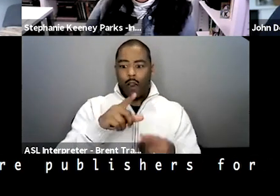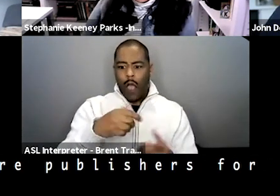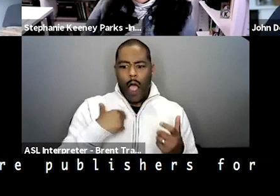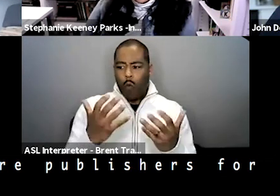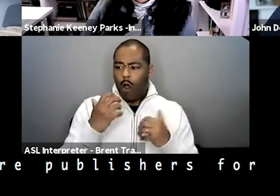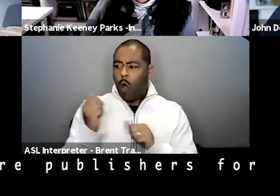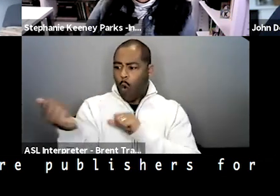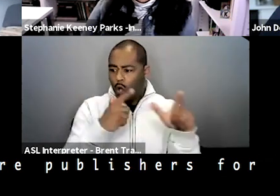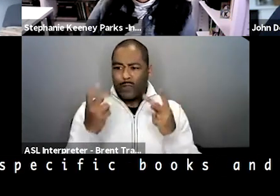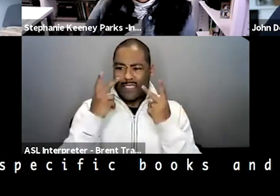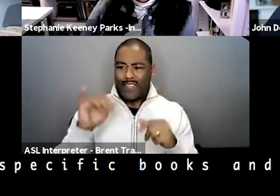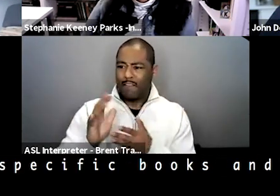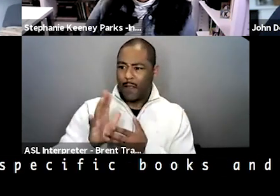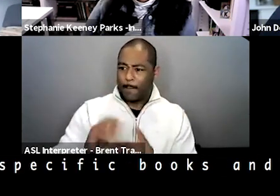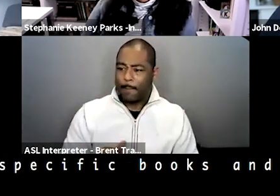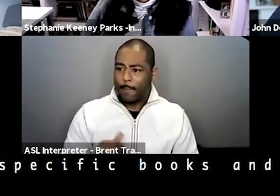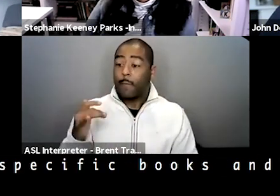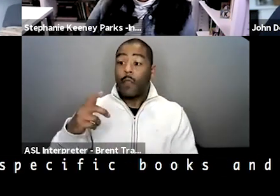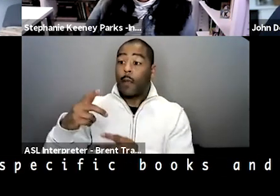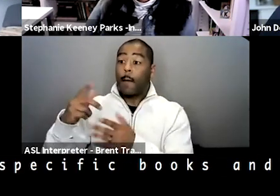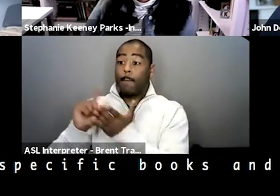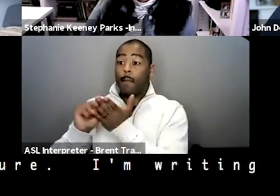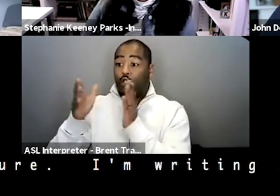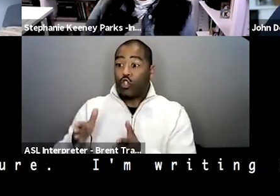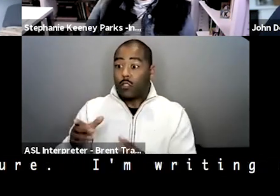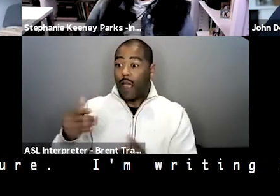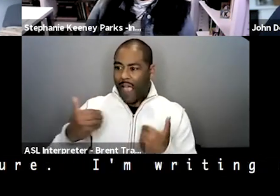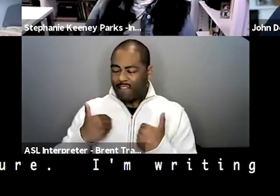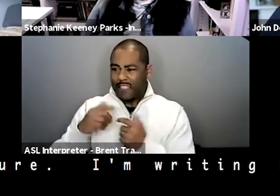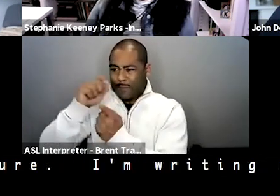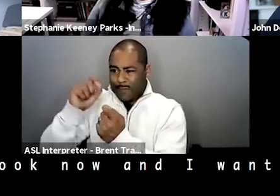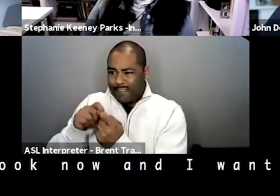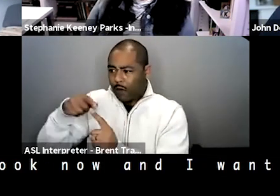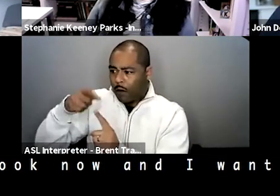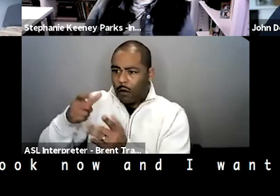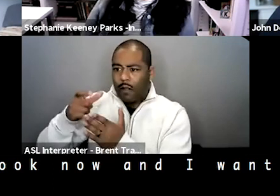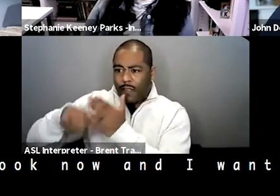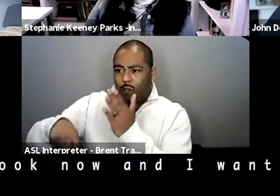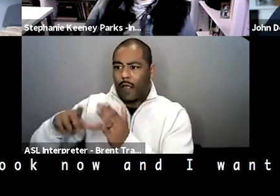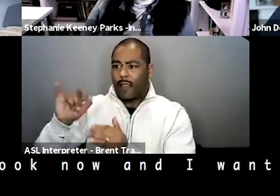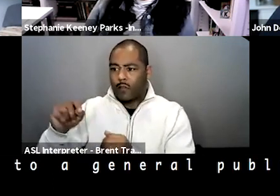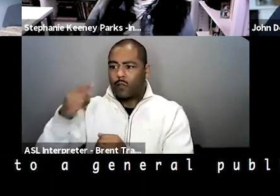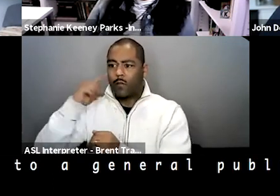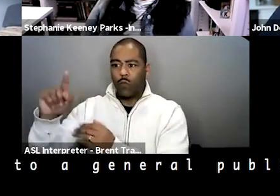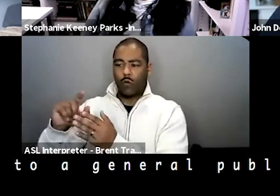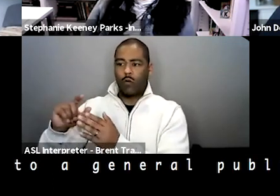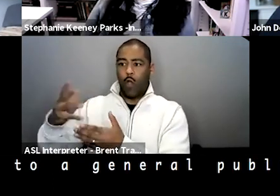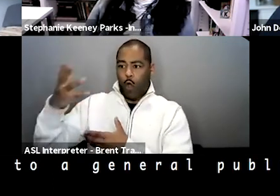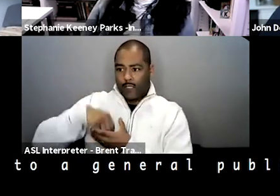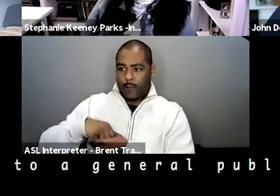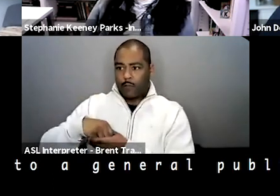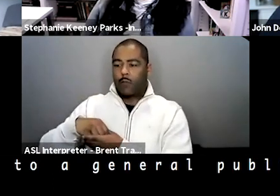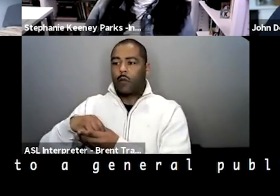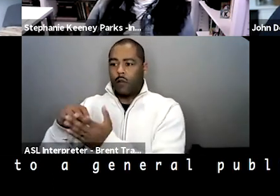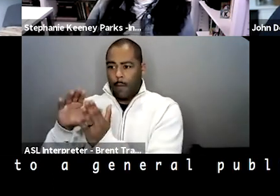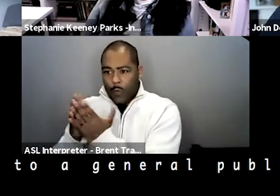like there are publishers out there that are just for autism specific books and literature. And I'm writing my first book right now, and I want to pitch it to